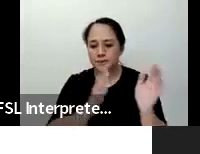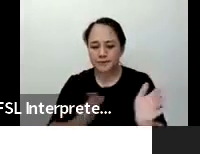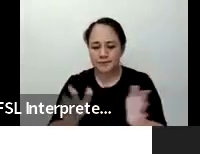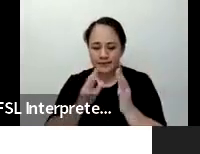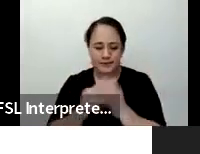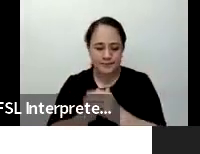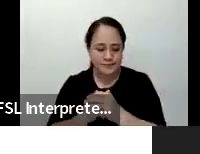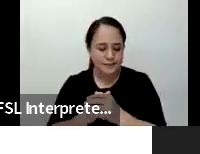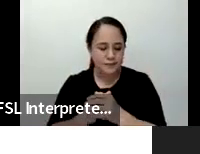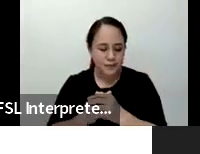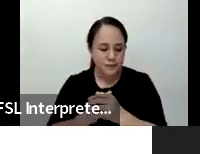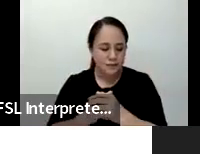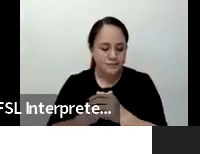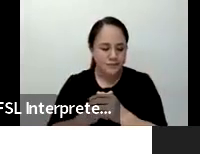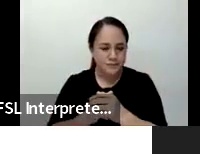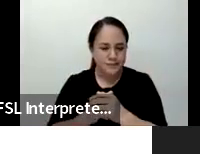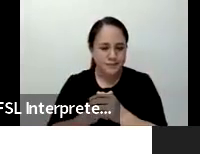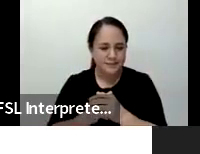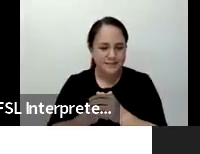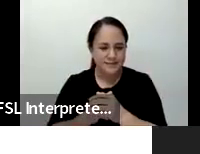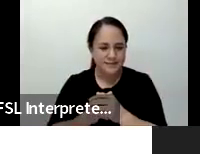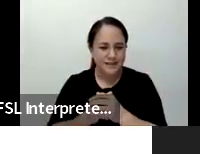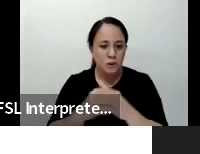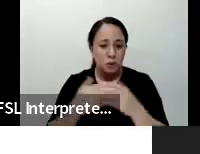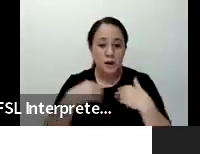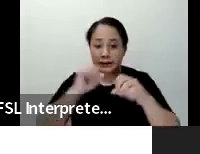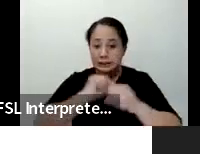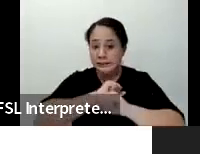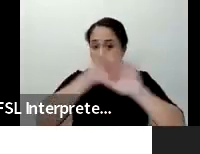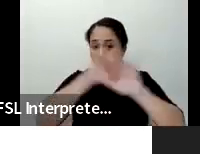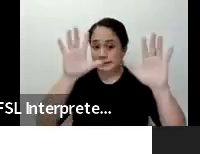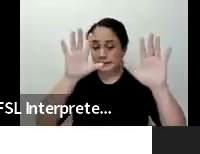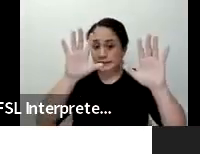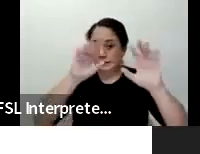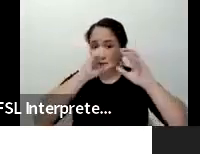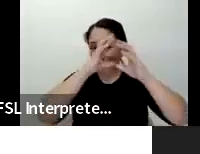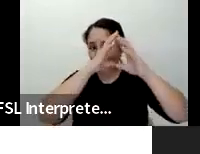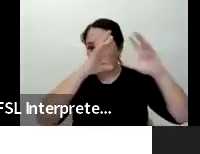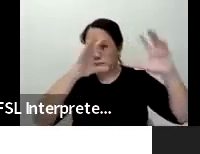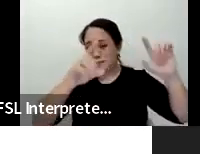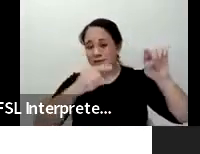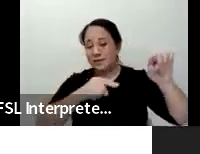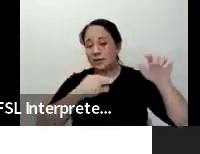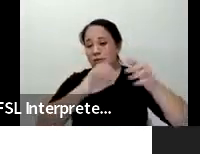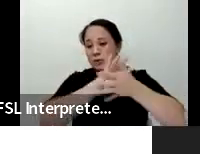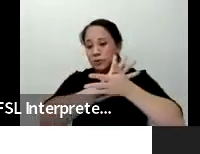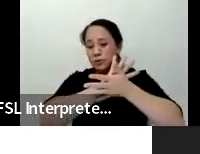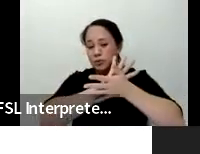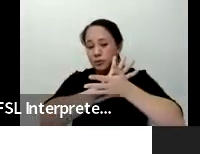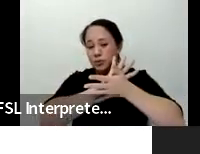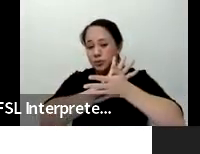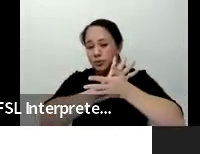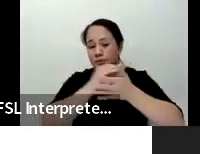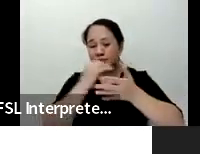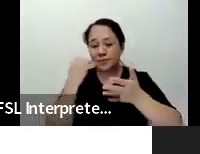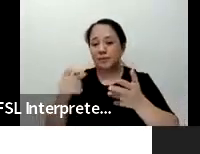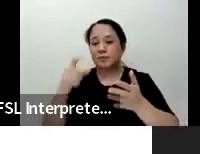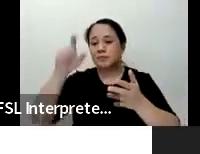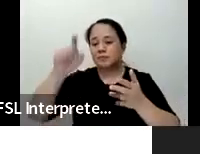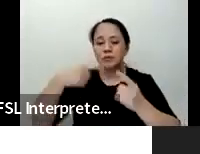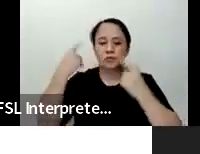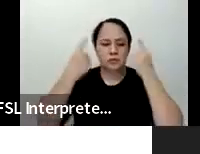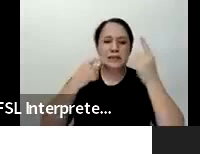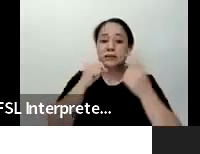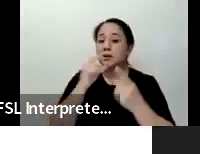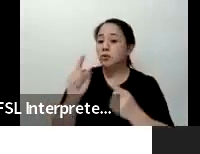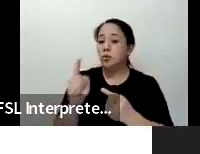forward? To have a clear picture of the mortality situation due to COVID-19, we should consider not